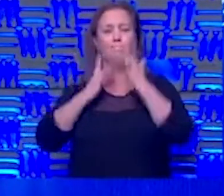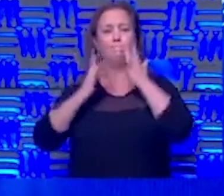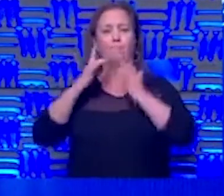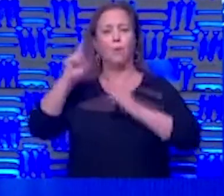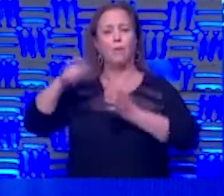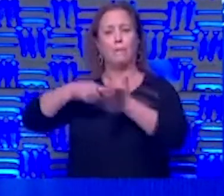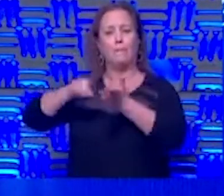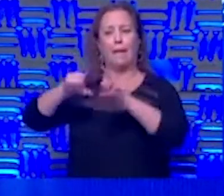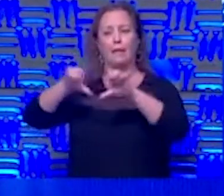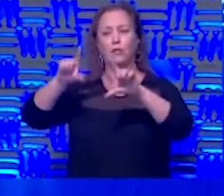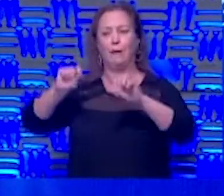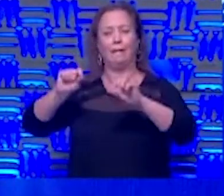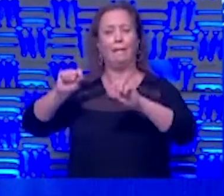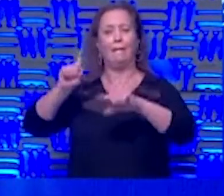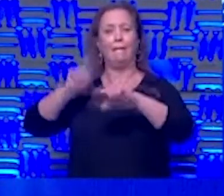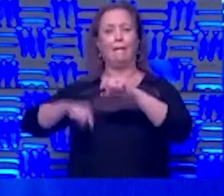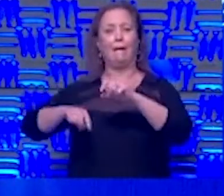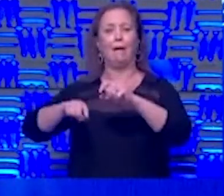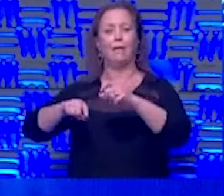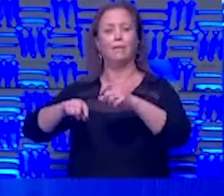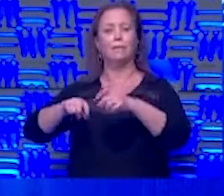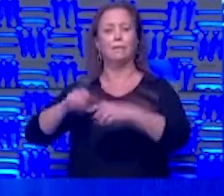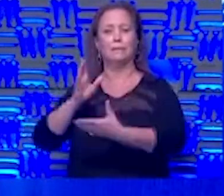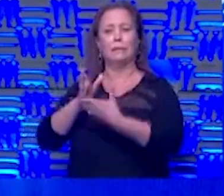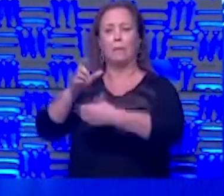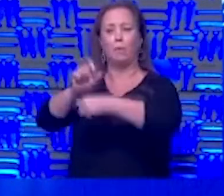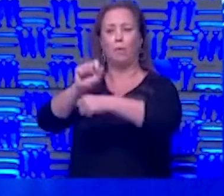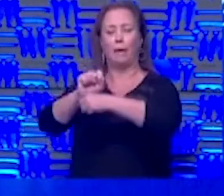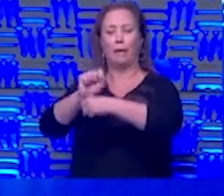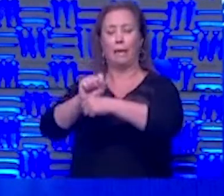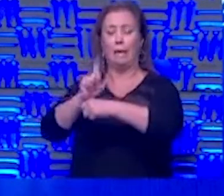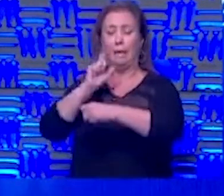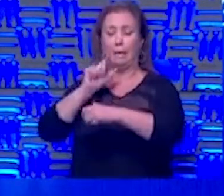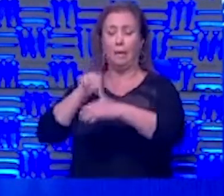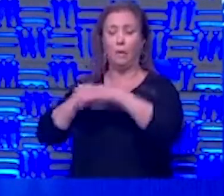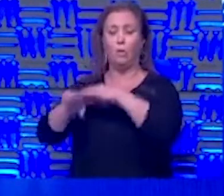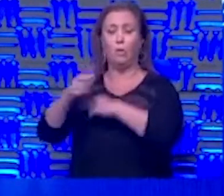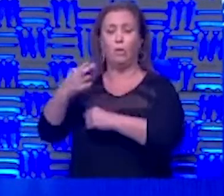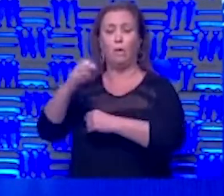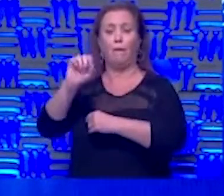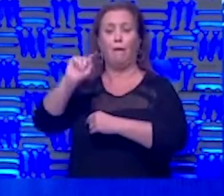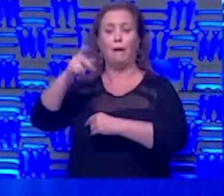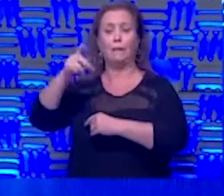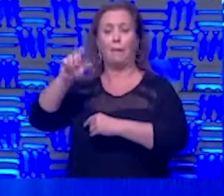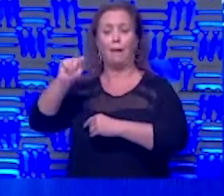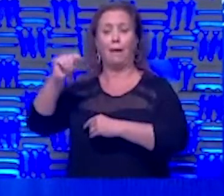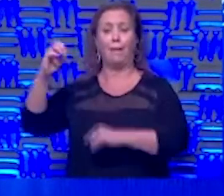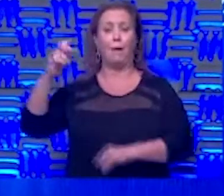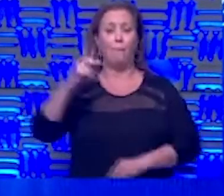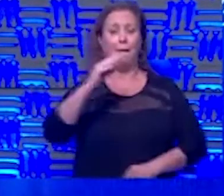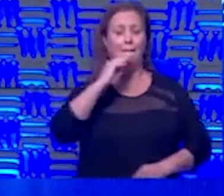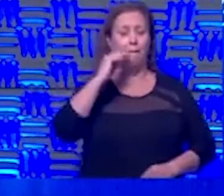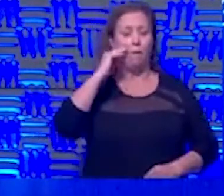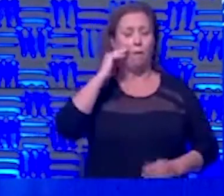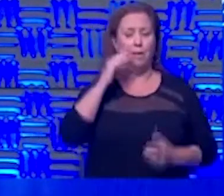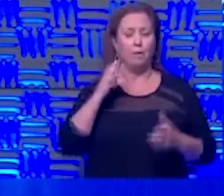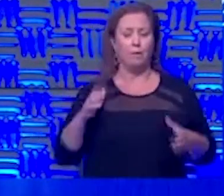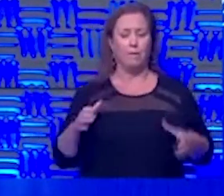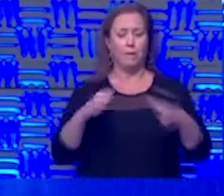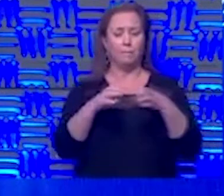go do their job. They can't leave an area where there's a hot spot. And then when they go back home, folks live in closer